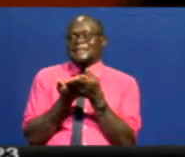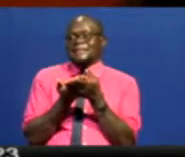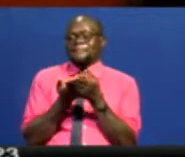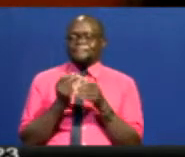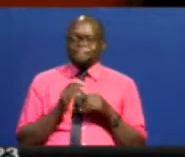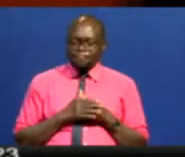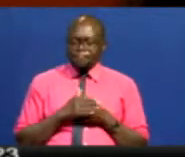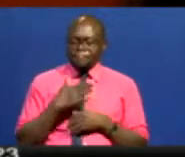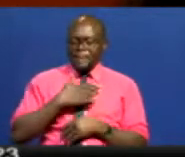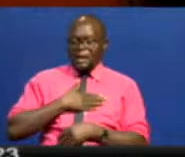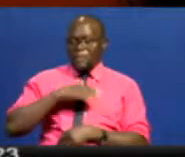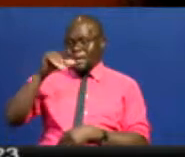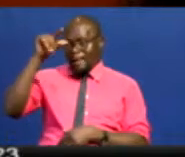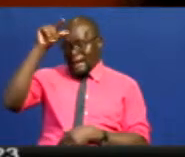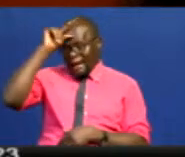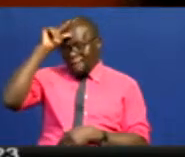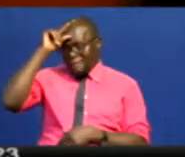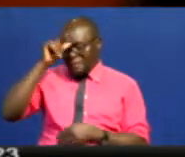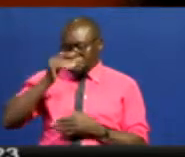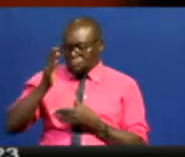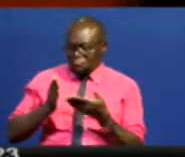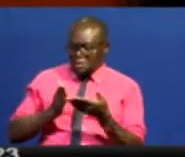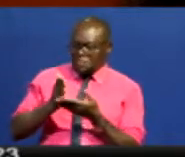that our governments ensure